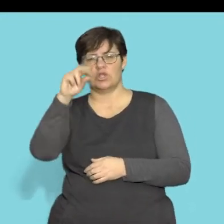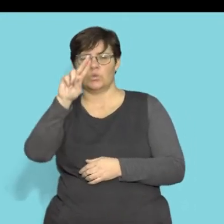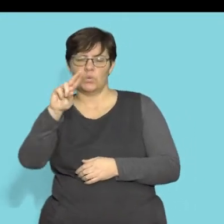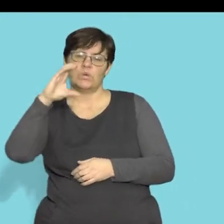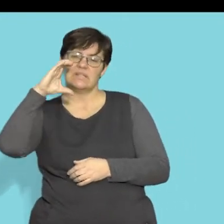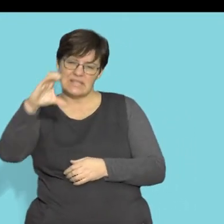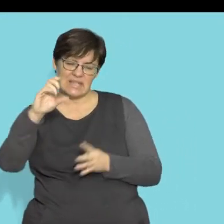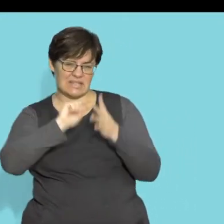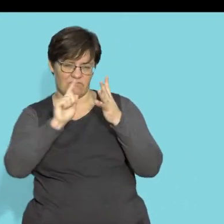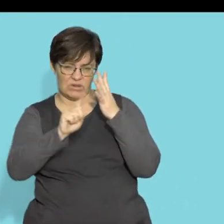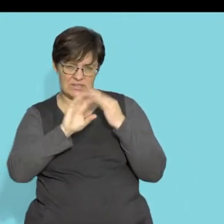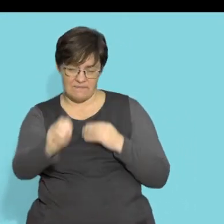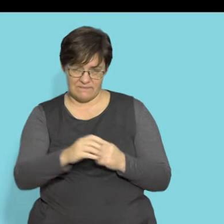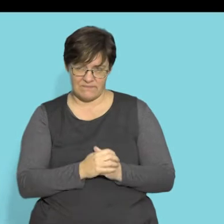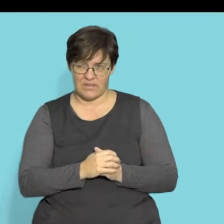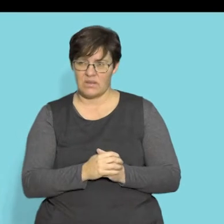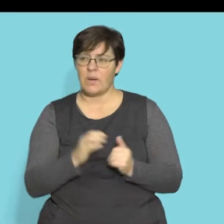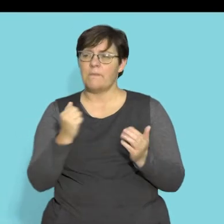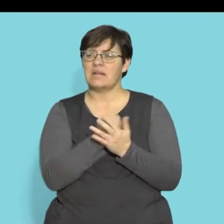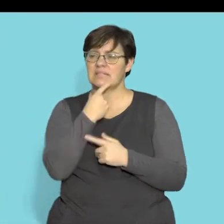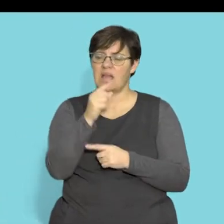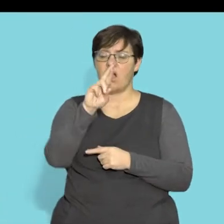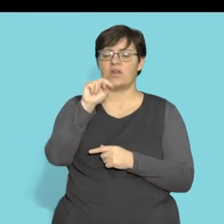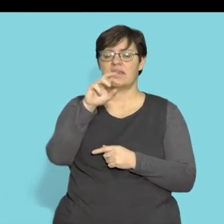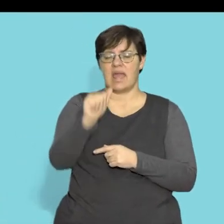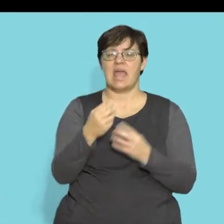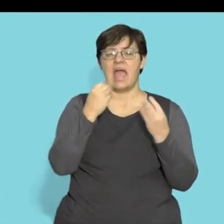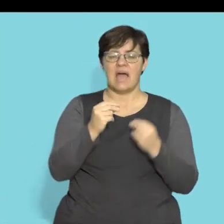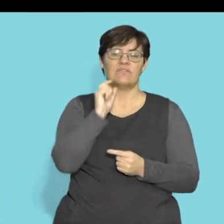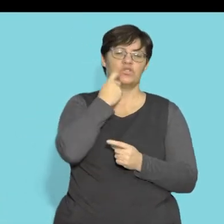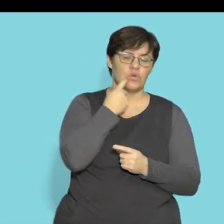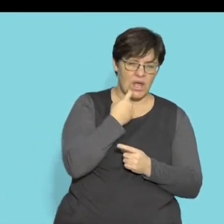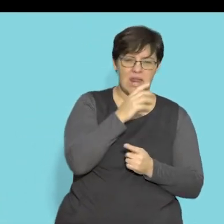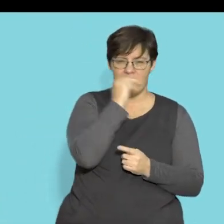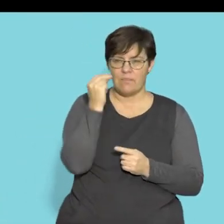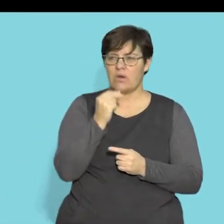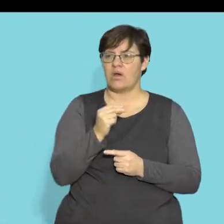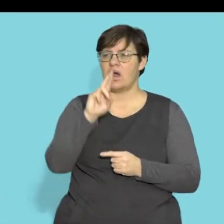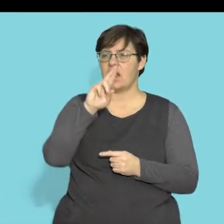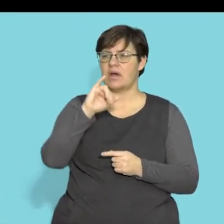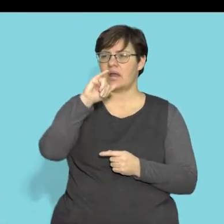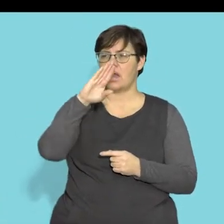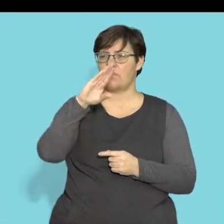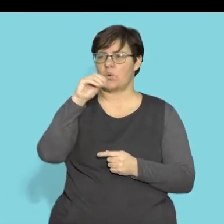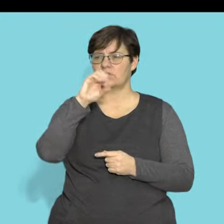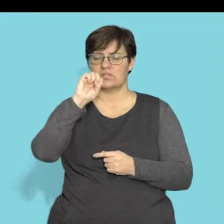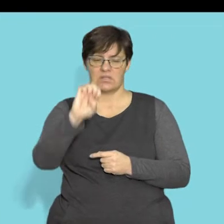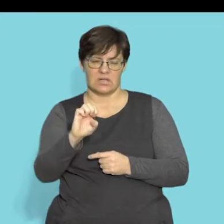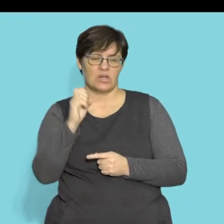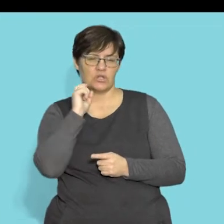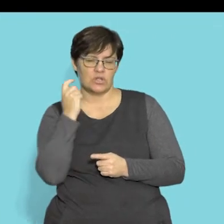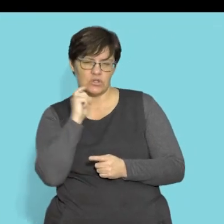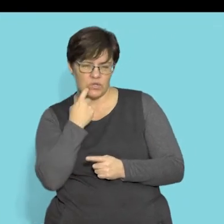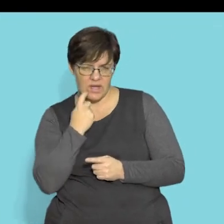U, and C nucleotides. We got to say that RNA has these sugars, which we call the ribose sugars. It has